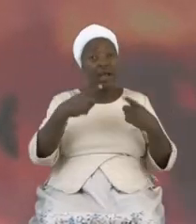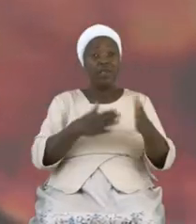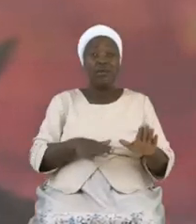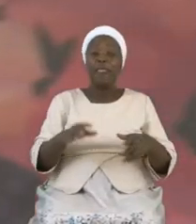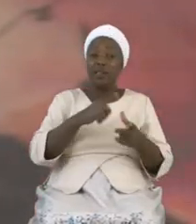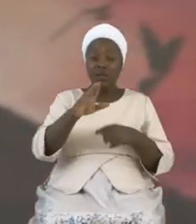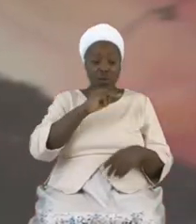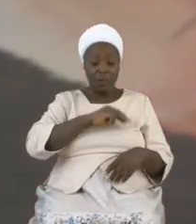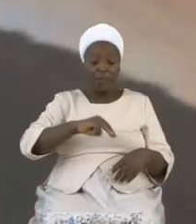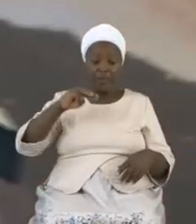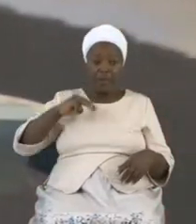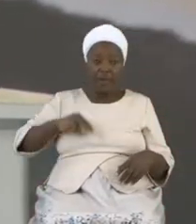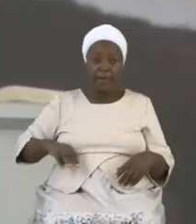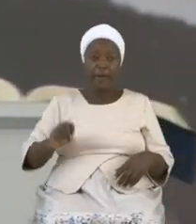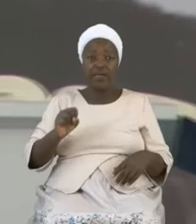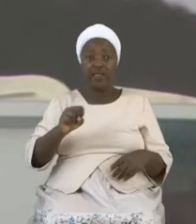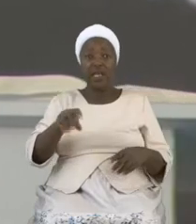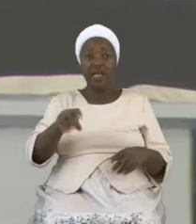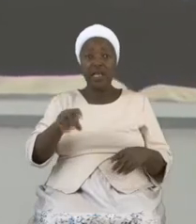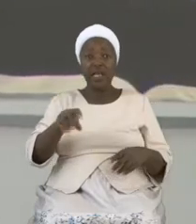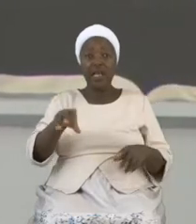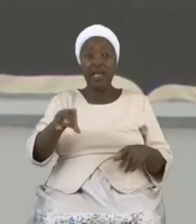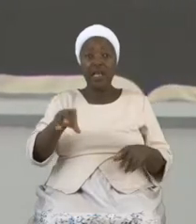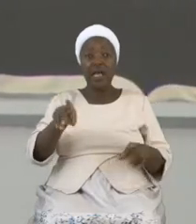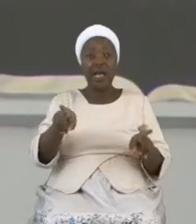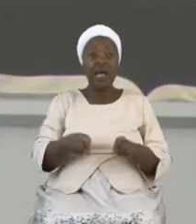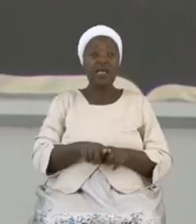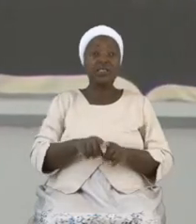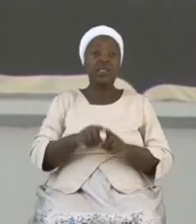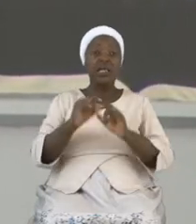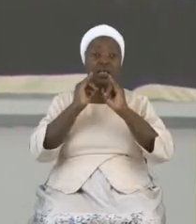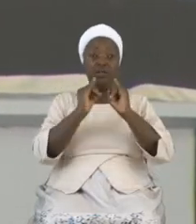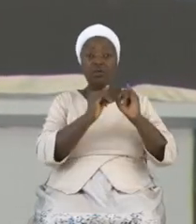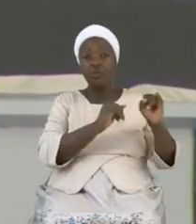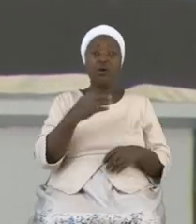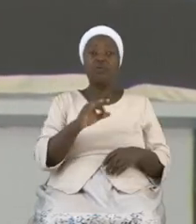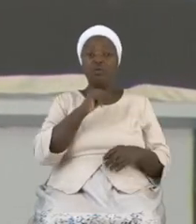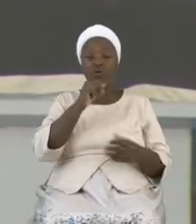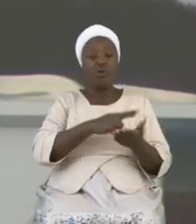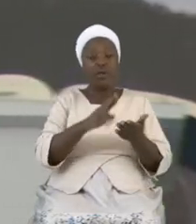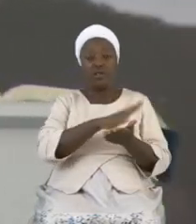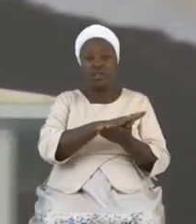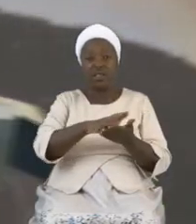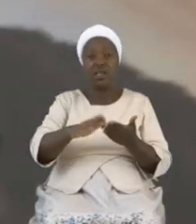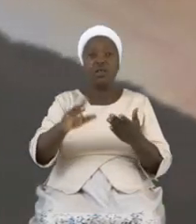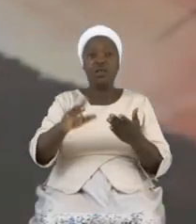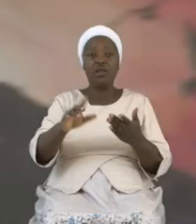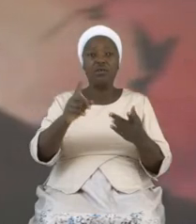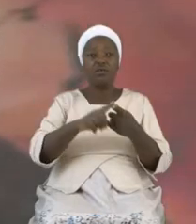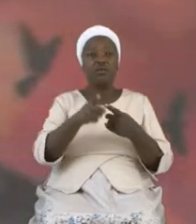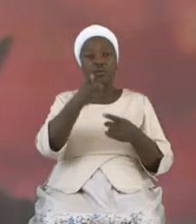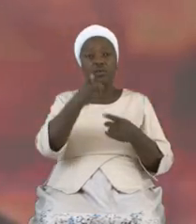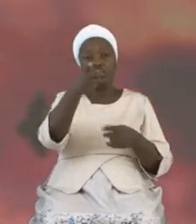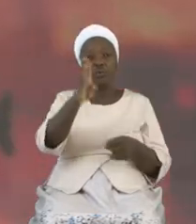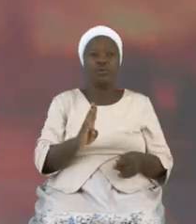as instruments of righteousness unto God. It is possible, it will be